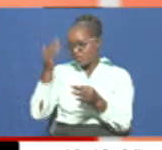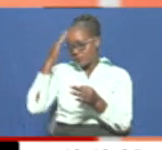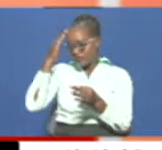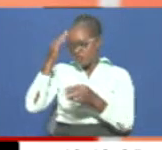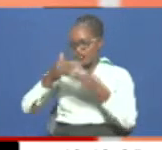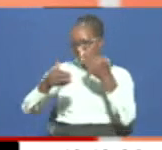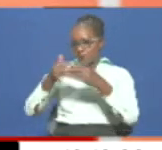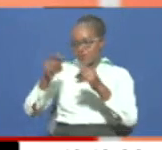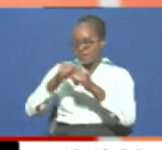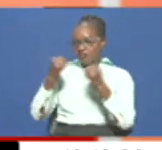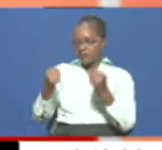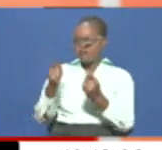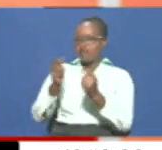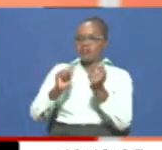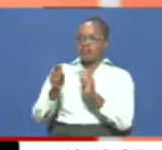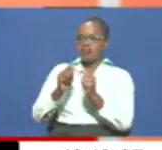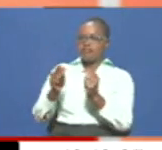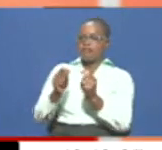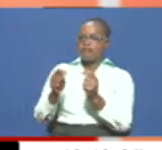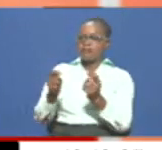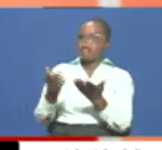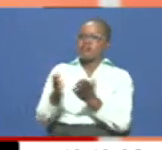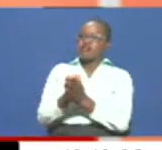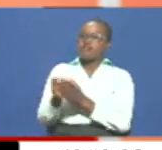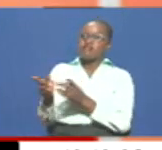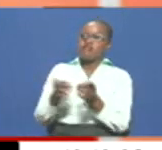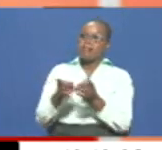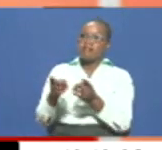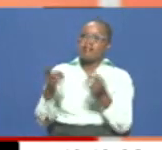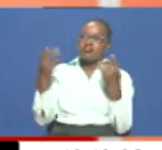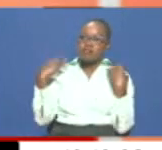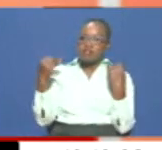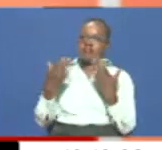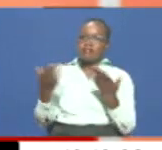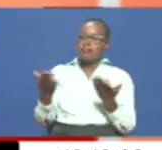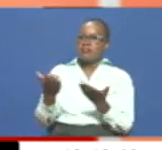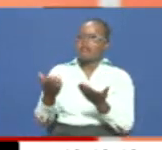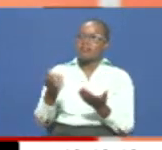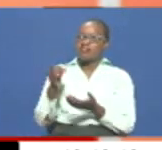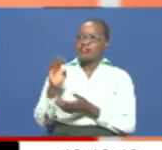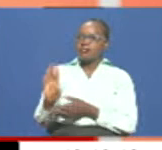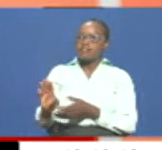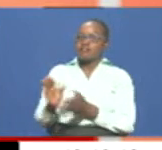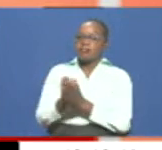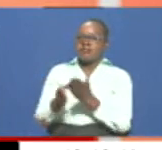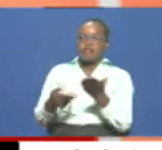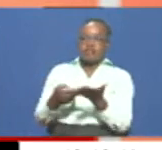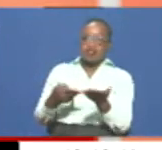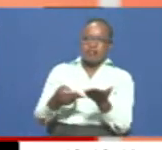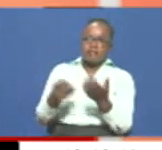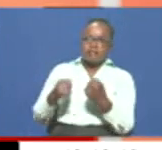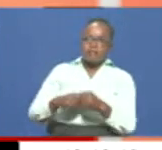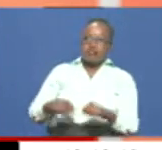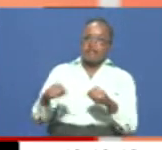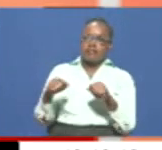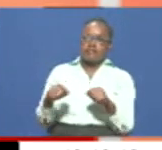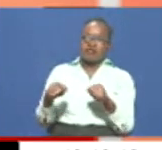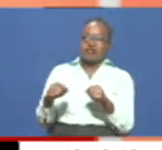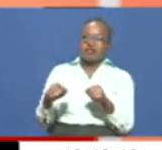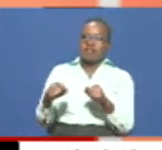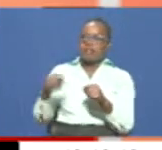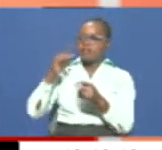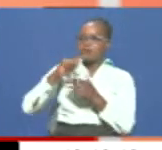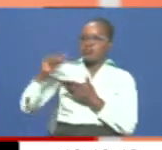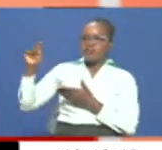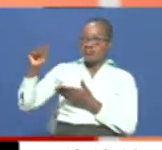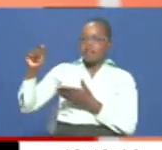strong administrative force to be able to drive the sport to where we need to be. Technical capacity in terms of referees, in terms of